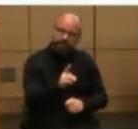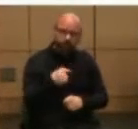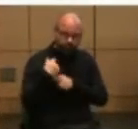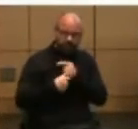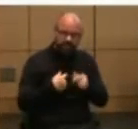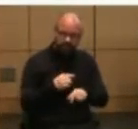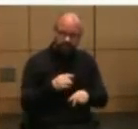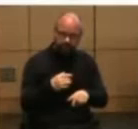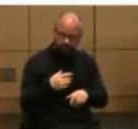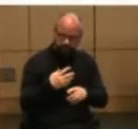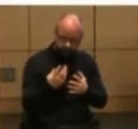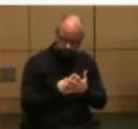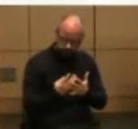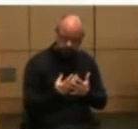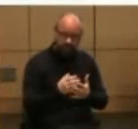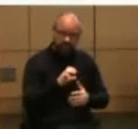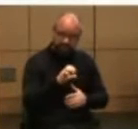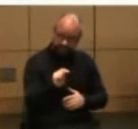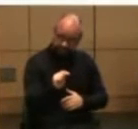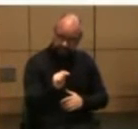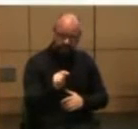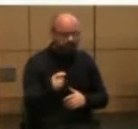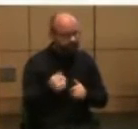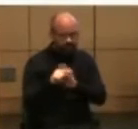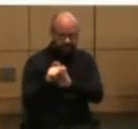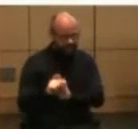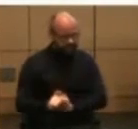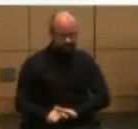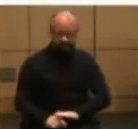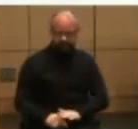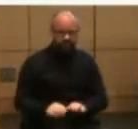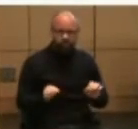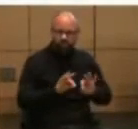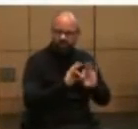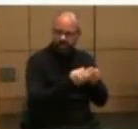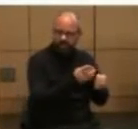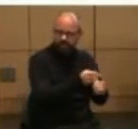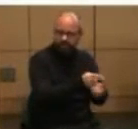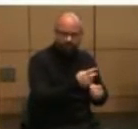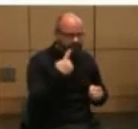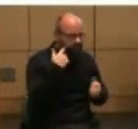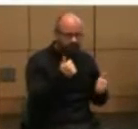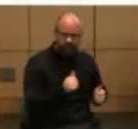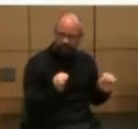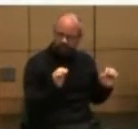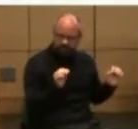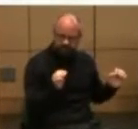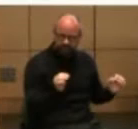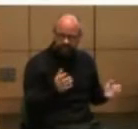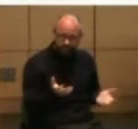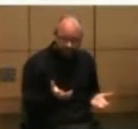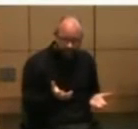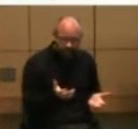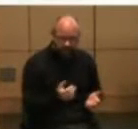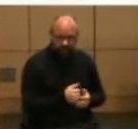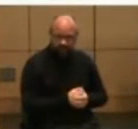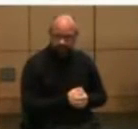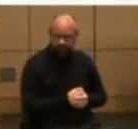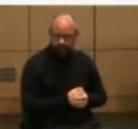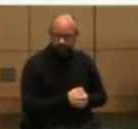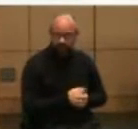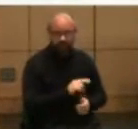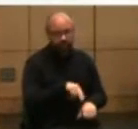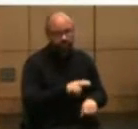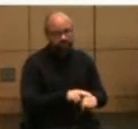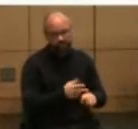and CT, and everything's negative. We don't have any family history of hearing loss or anything like that. So. And of course, we don't want to do